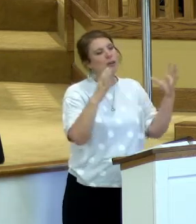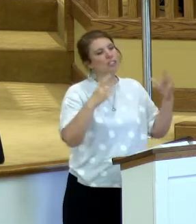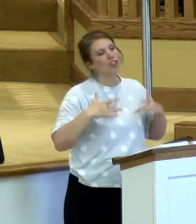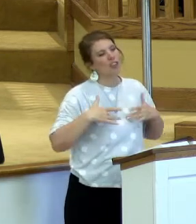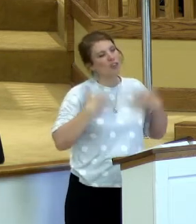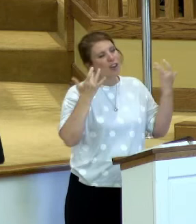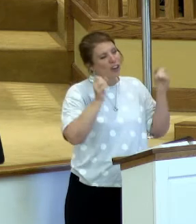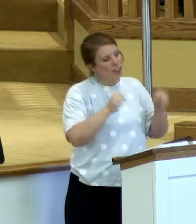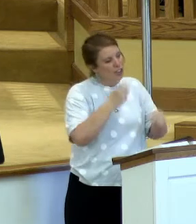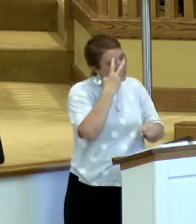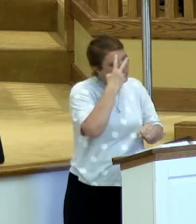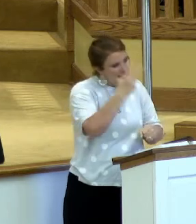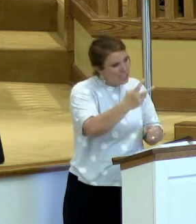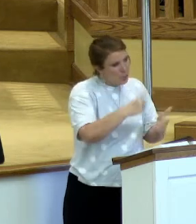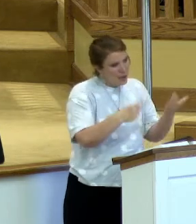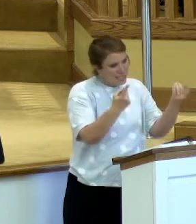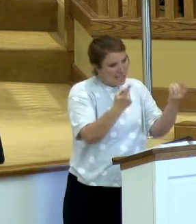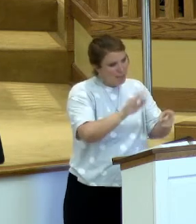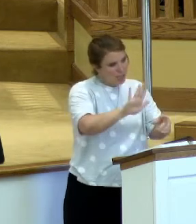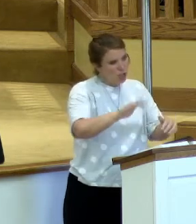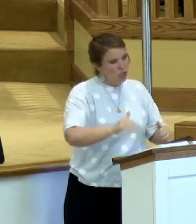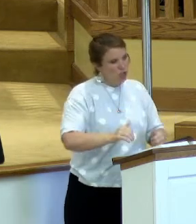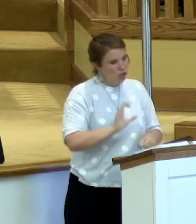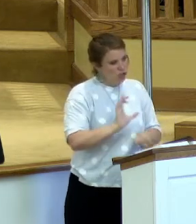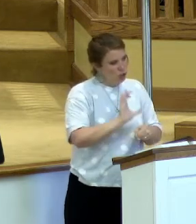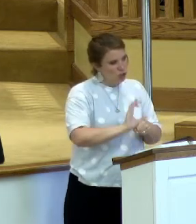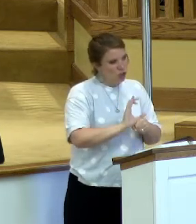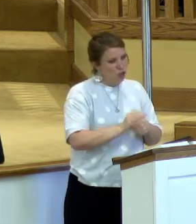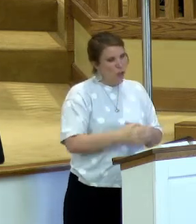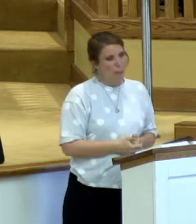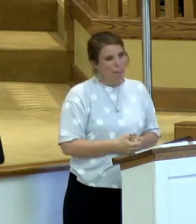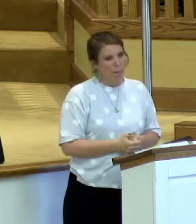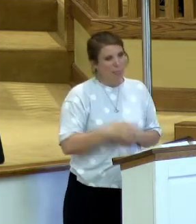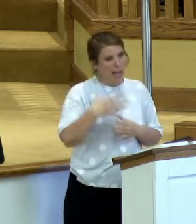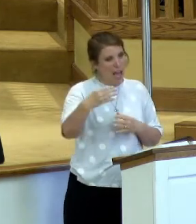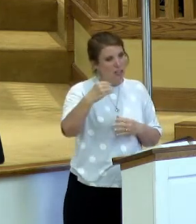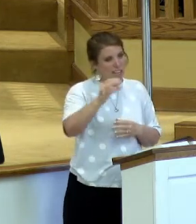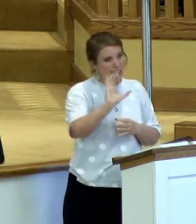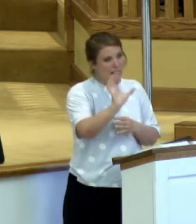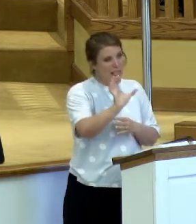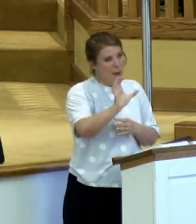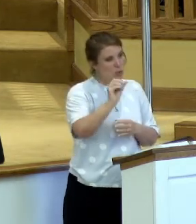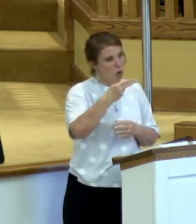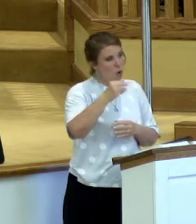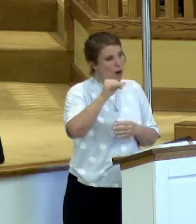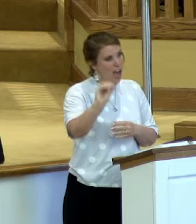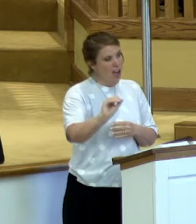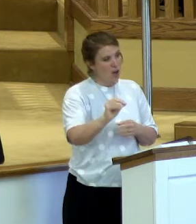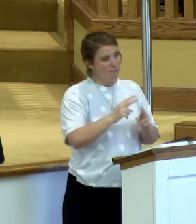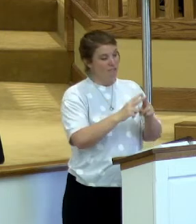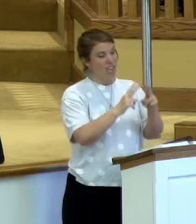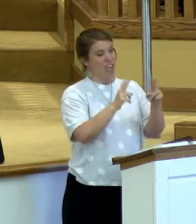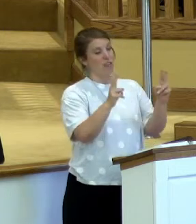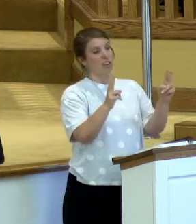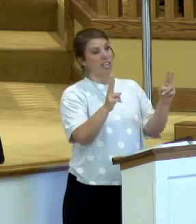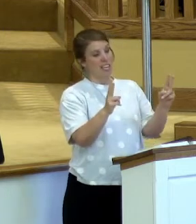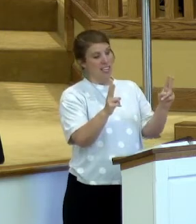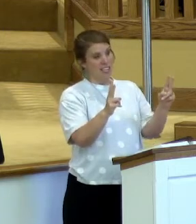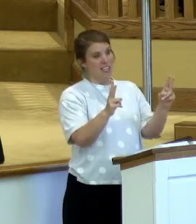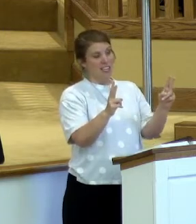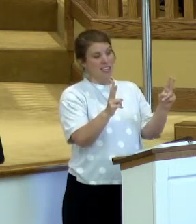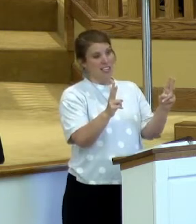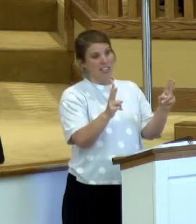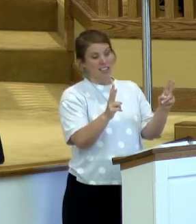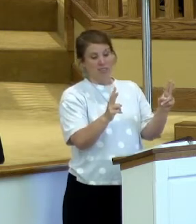thrilled that I got to see what's going on there outside of Columbus, Ohio. Very,